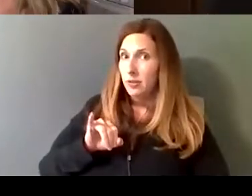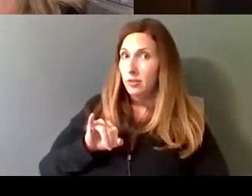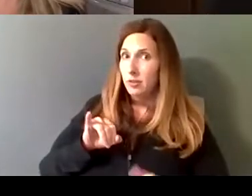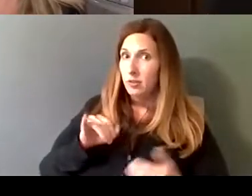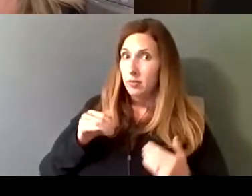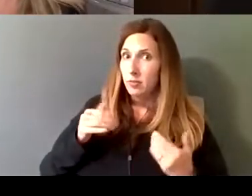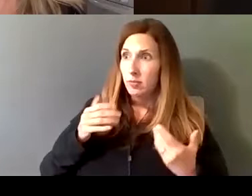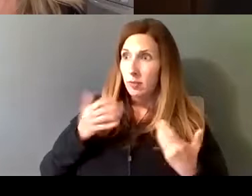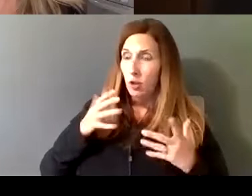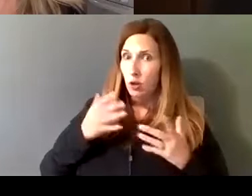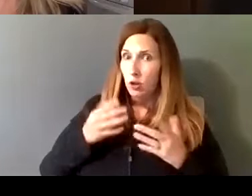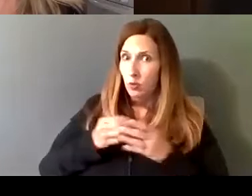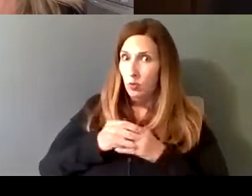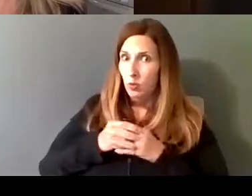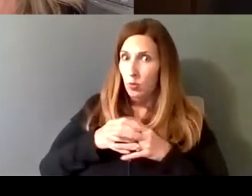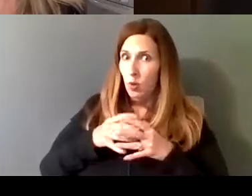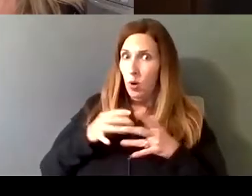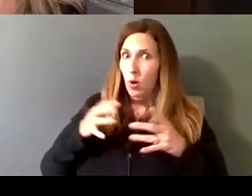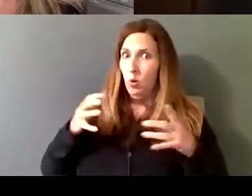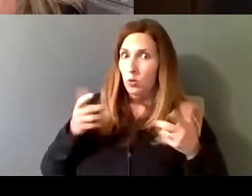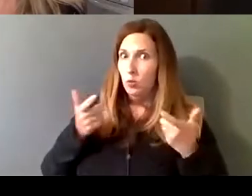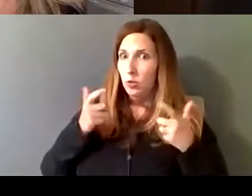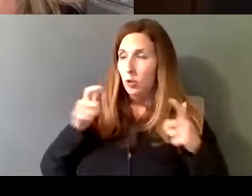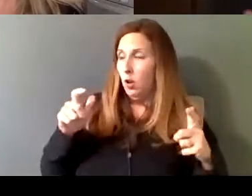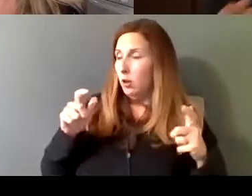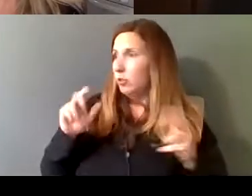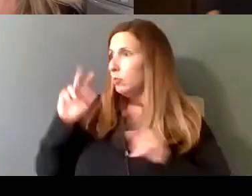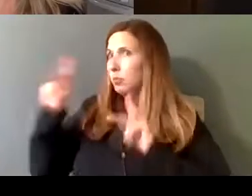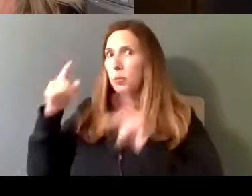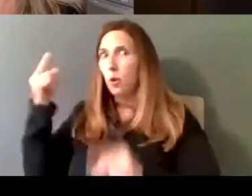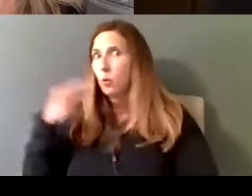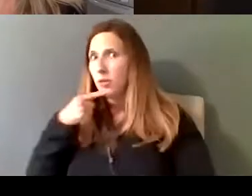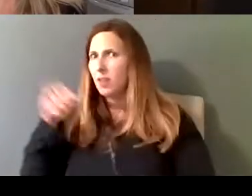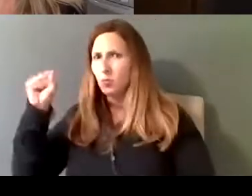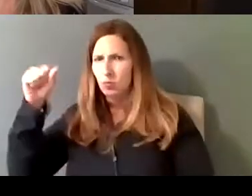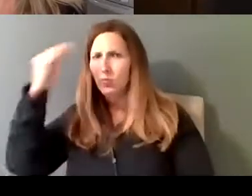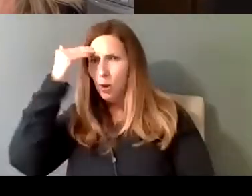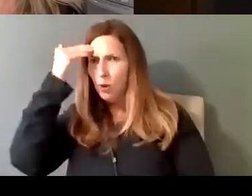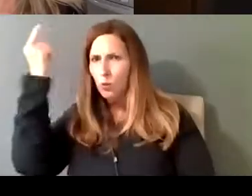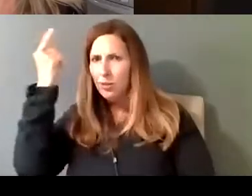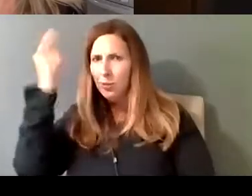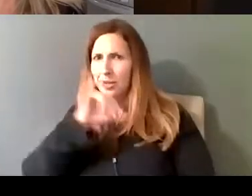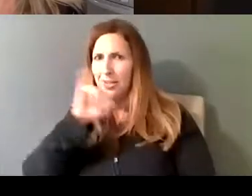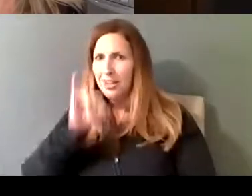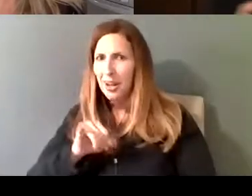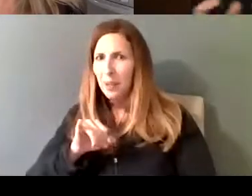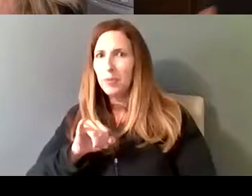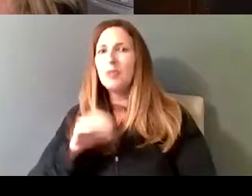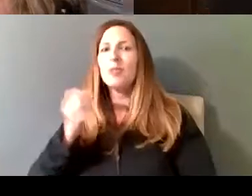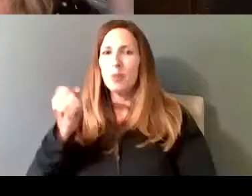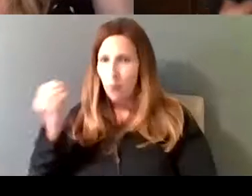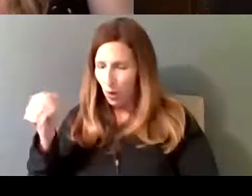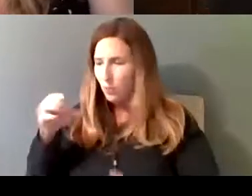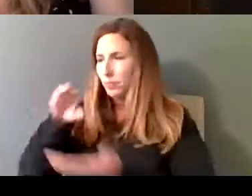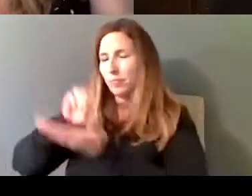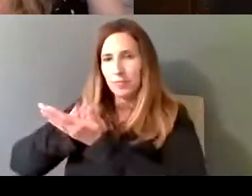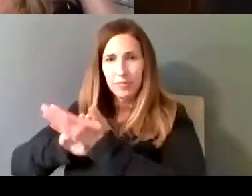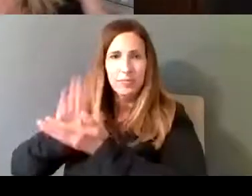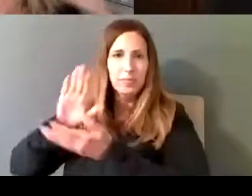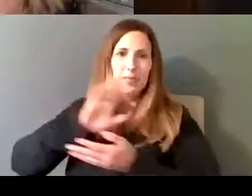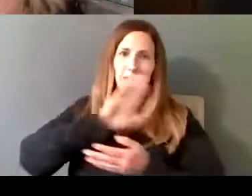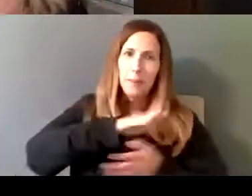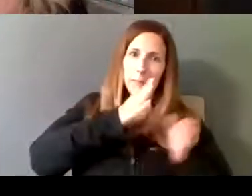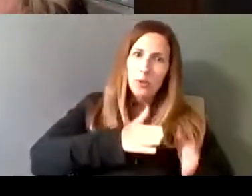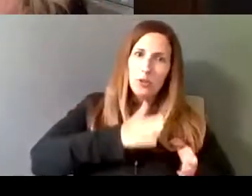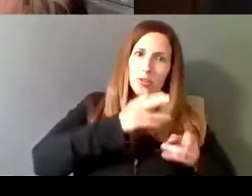has grown to be such a large Burmese population, that folks always typically know someone in Indianapolis. And so then they put their name and contact